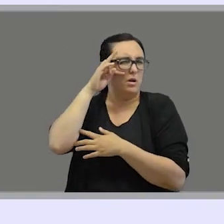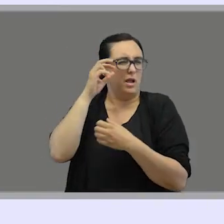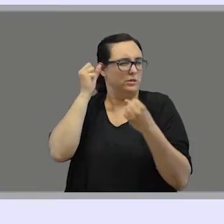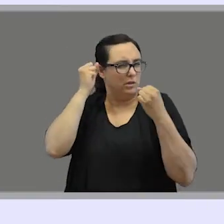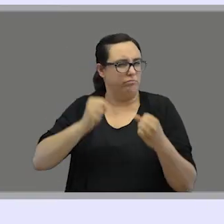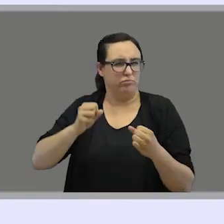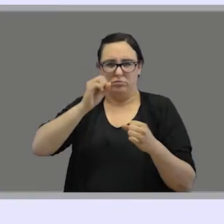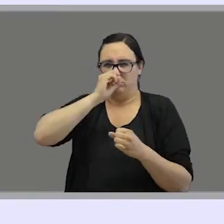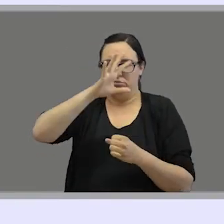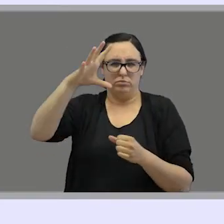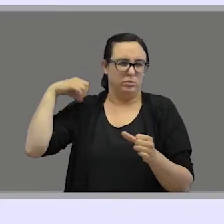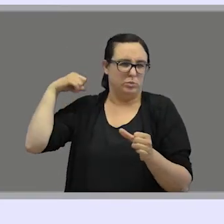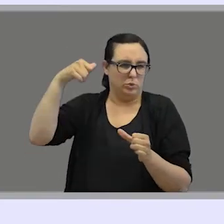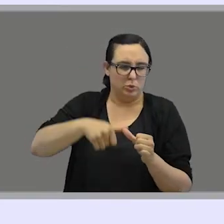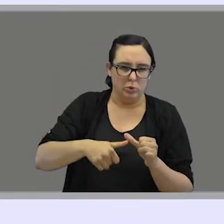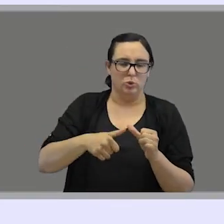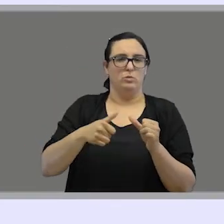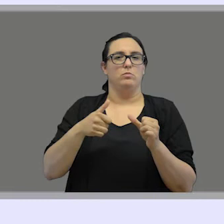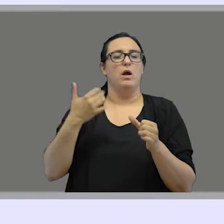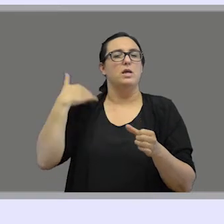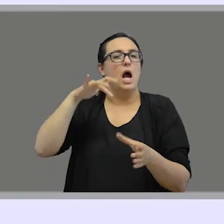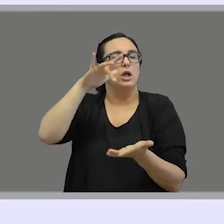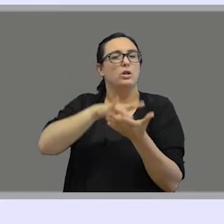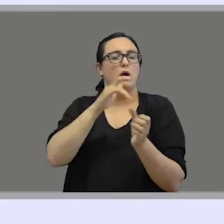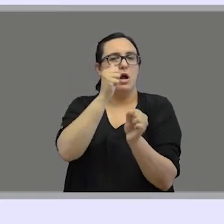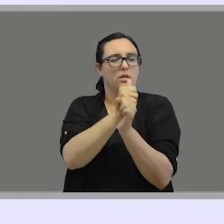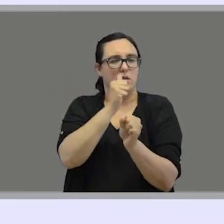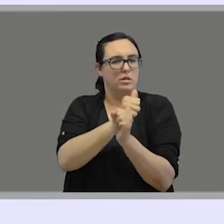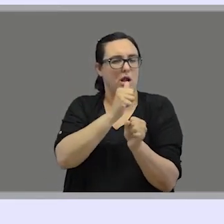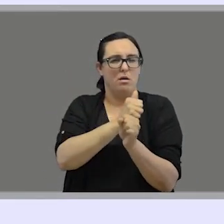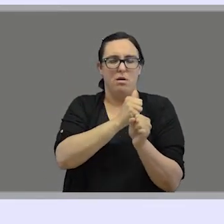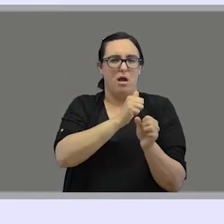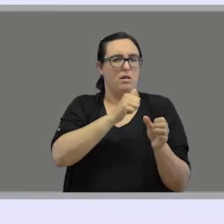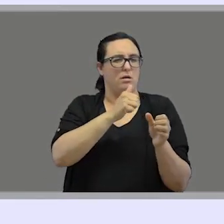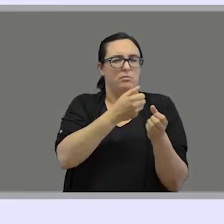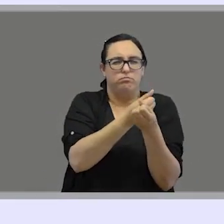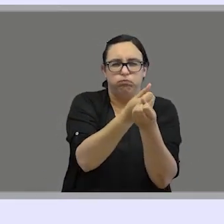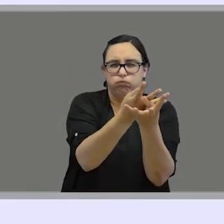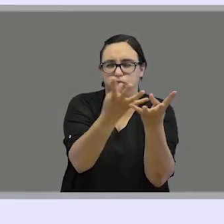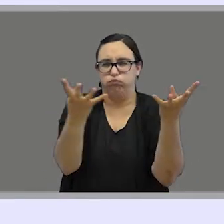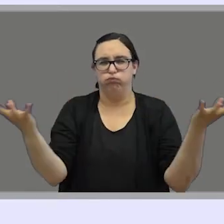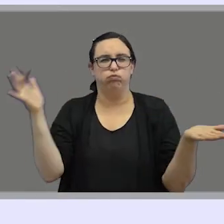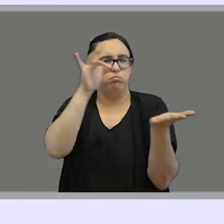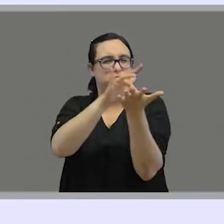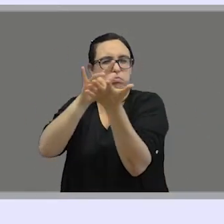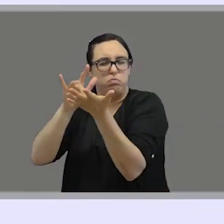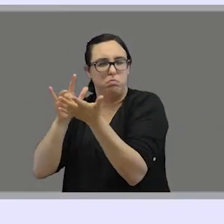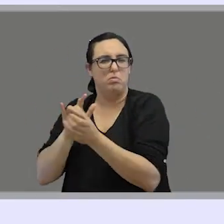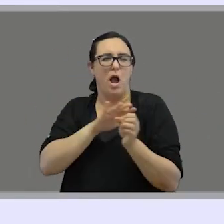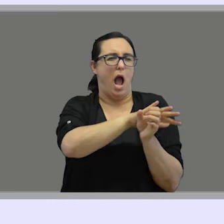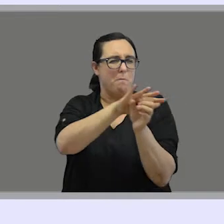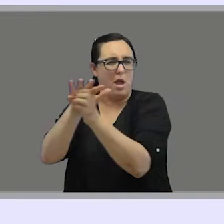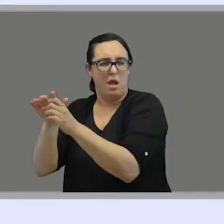experienced, that have worked within a variety, a wide range of different interpreting